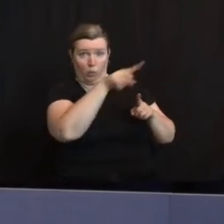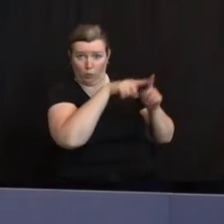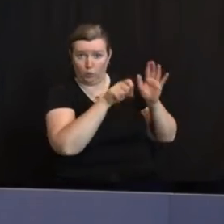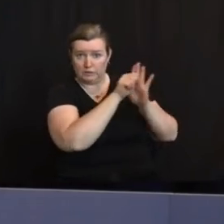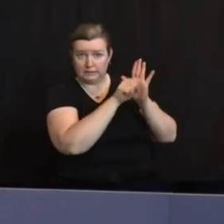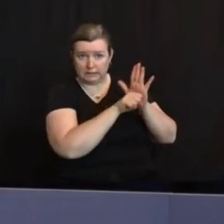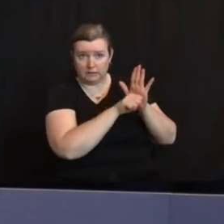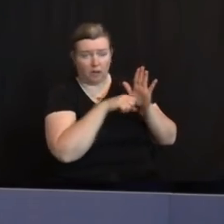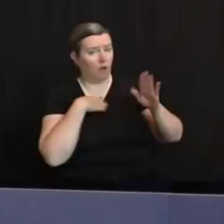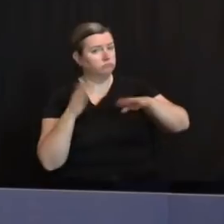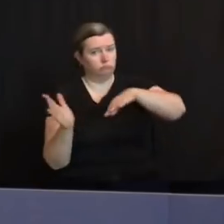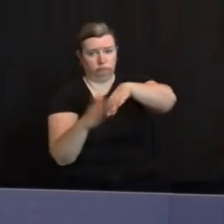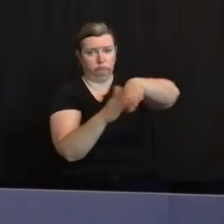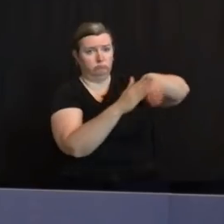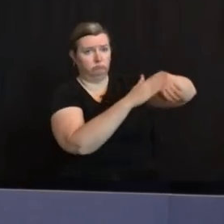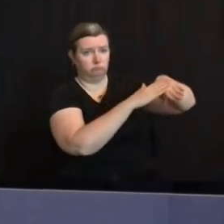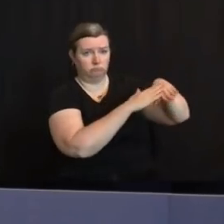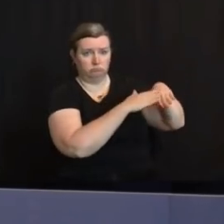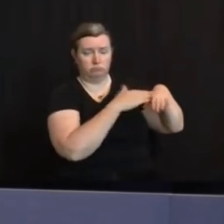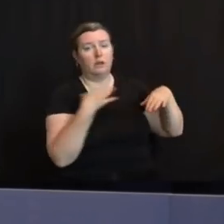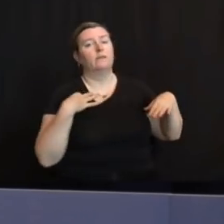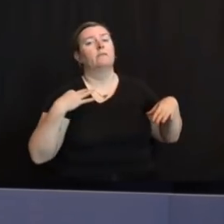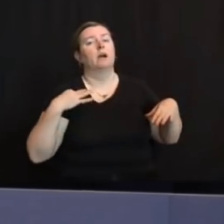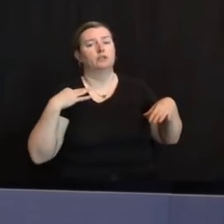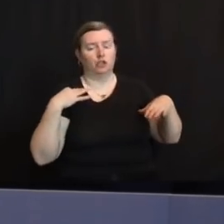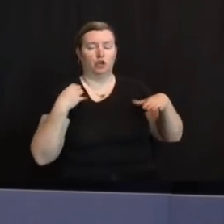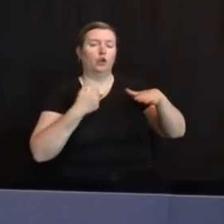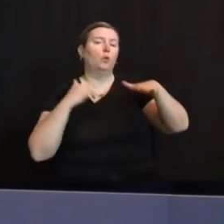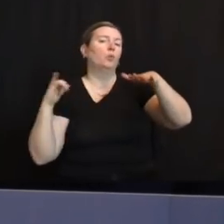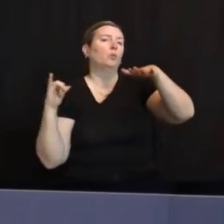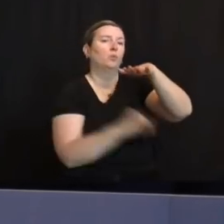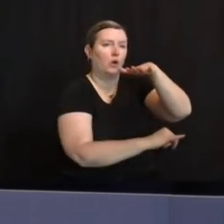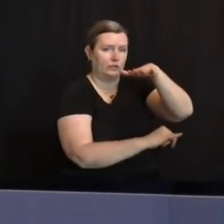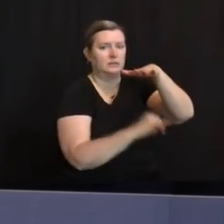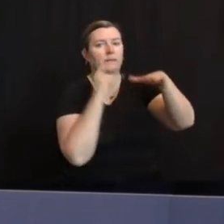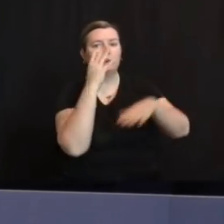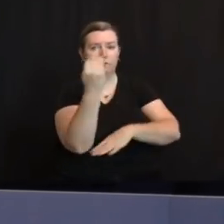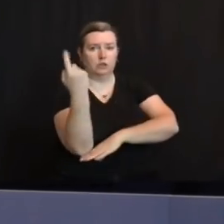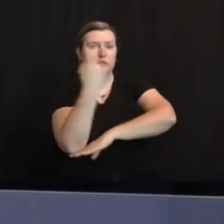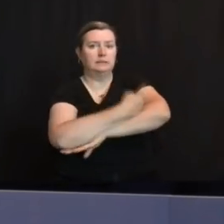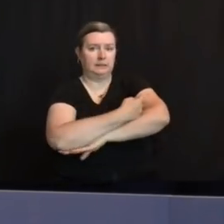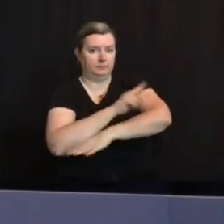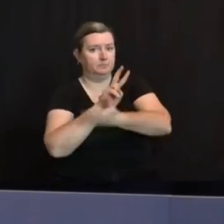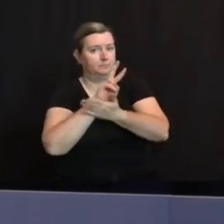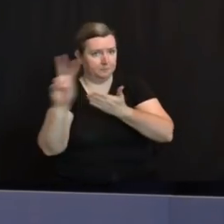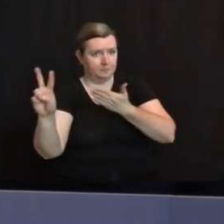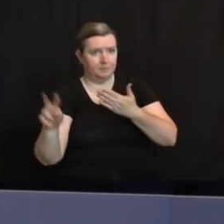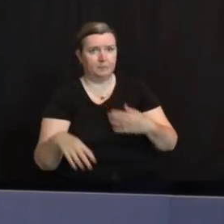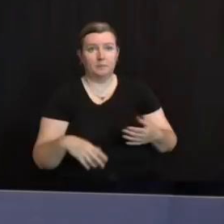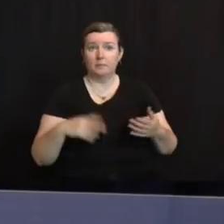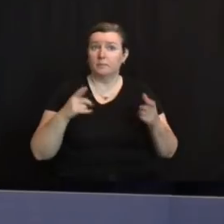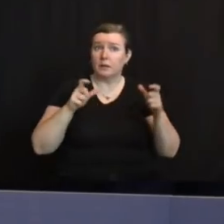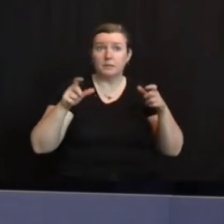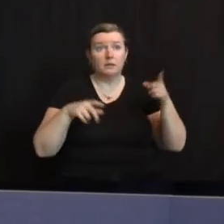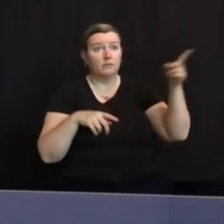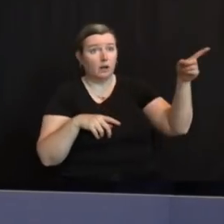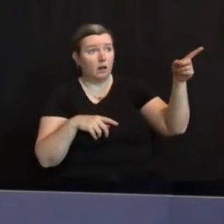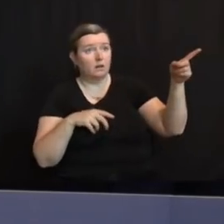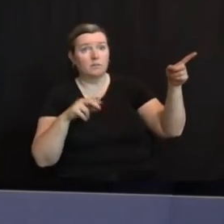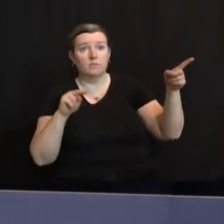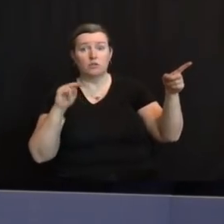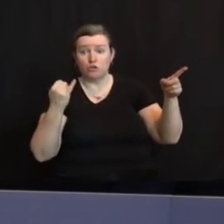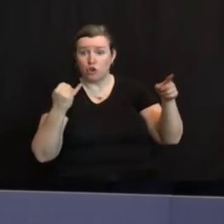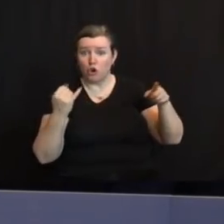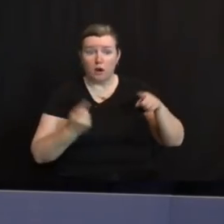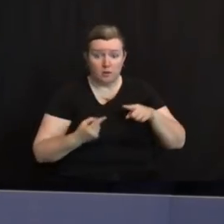voluntarily self-quarantine for 14 days. This includes New Jersey residents who may be returning. The advisory applies